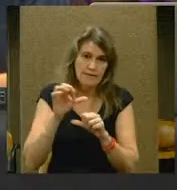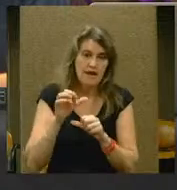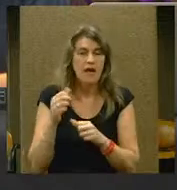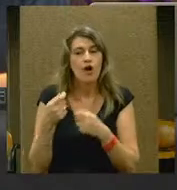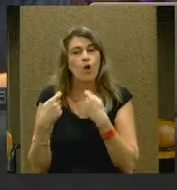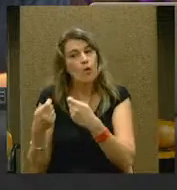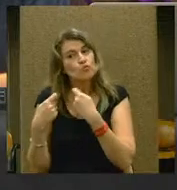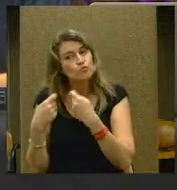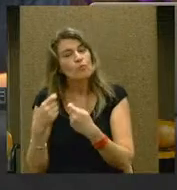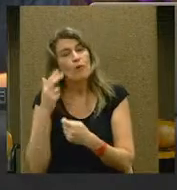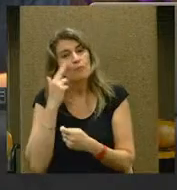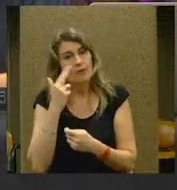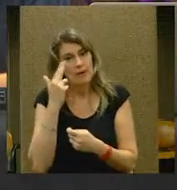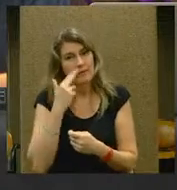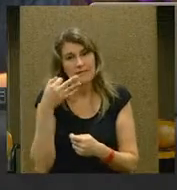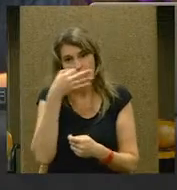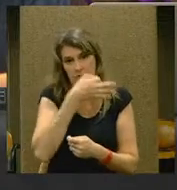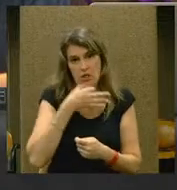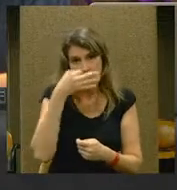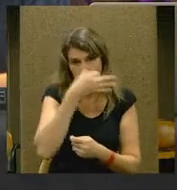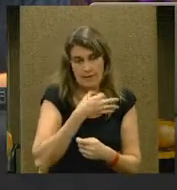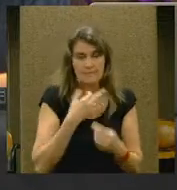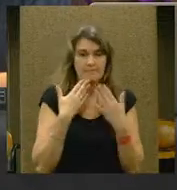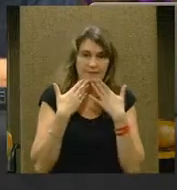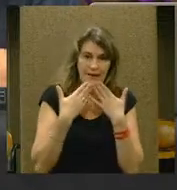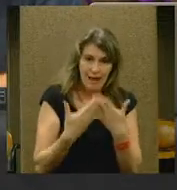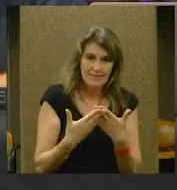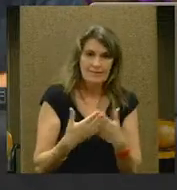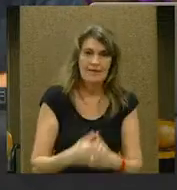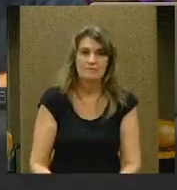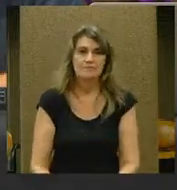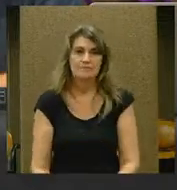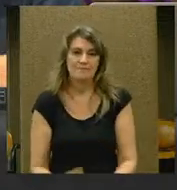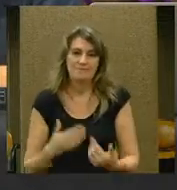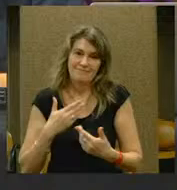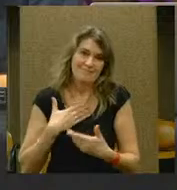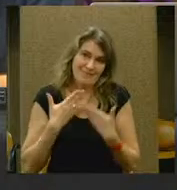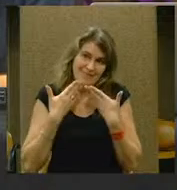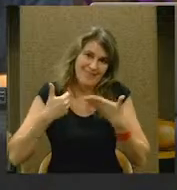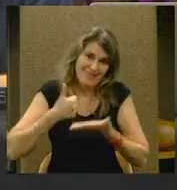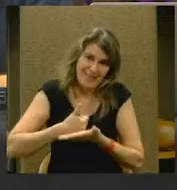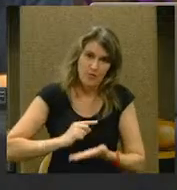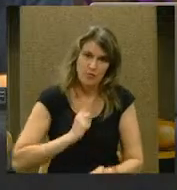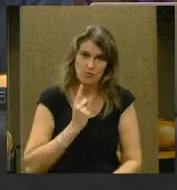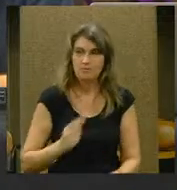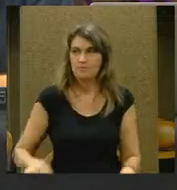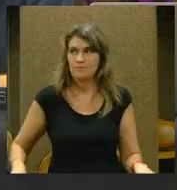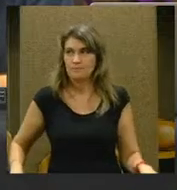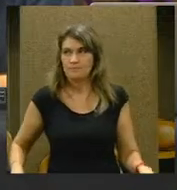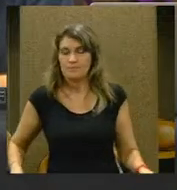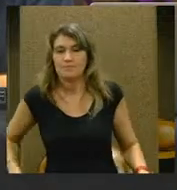abuse. Thank you very much. It's really a privilege to be here.